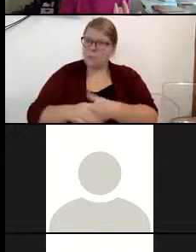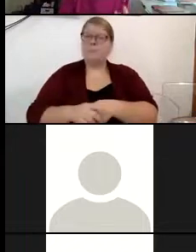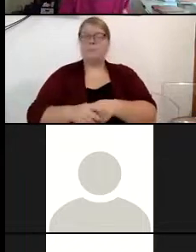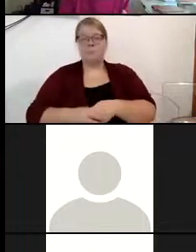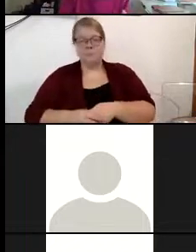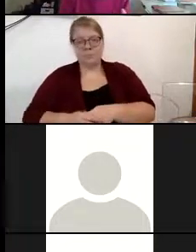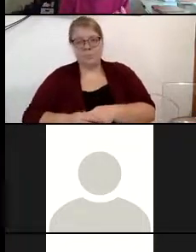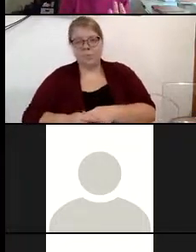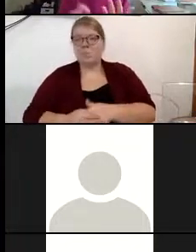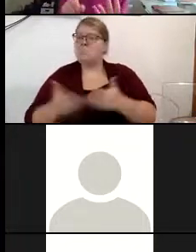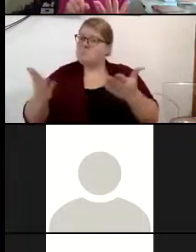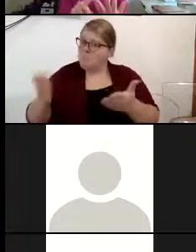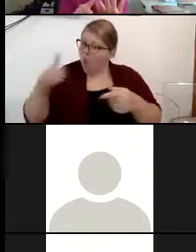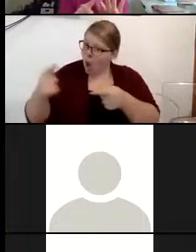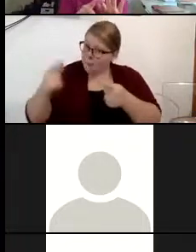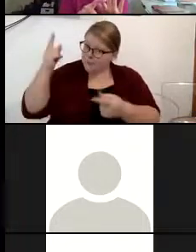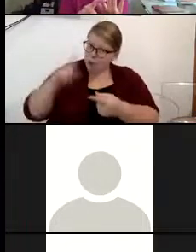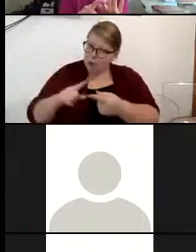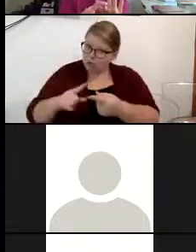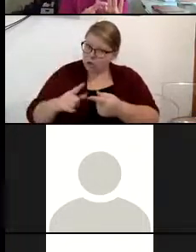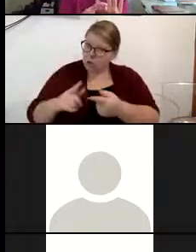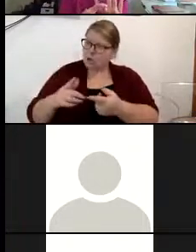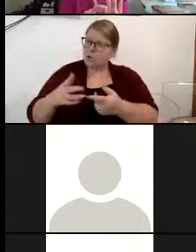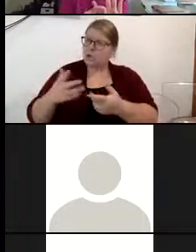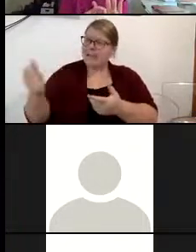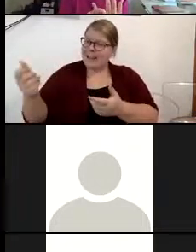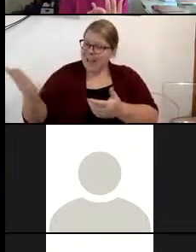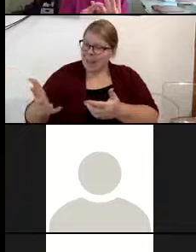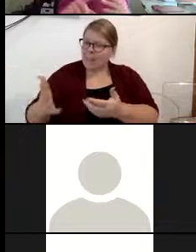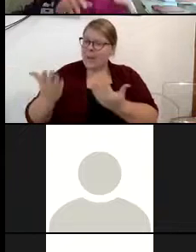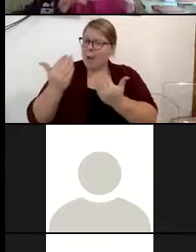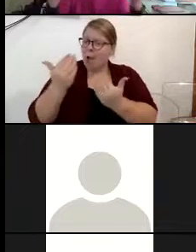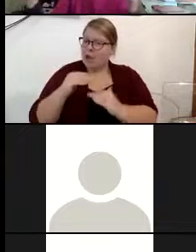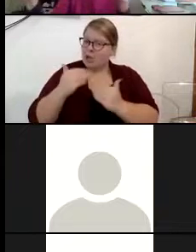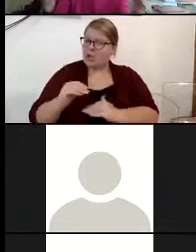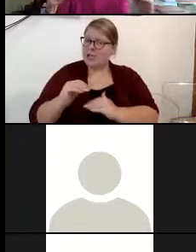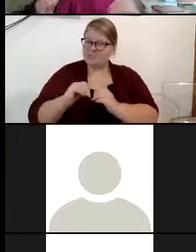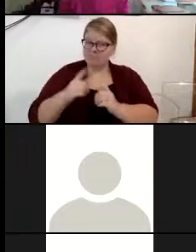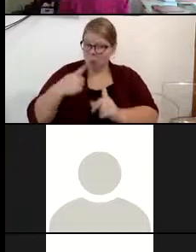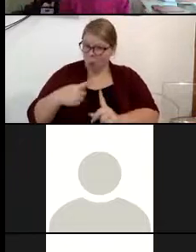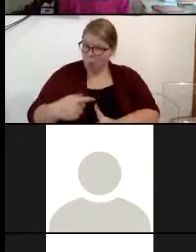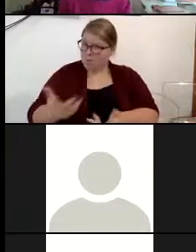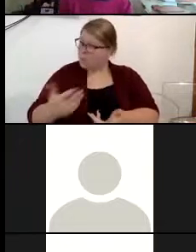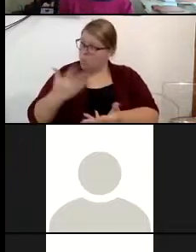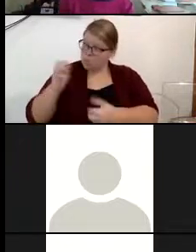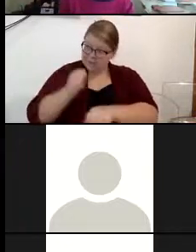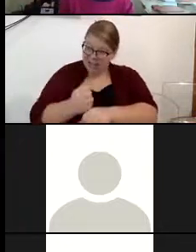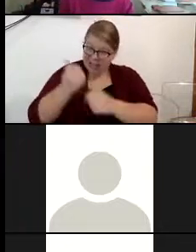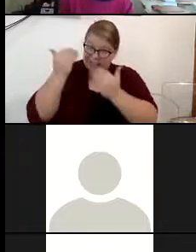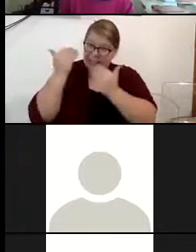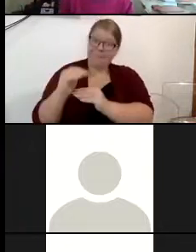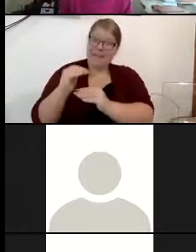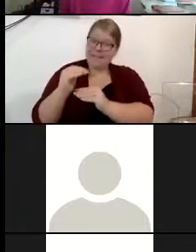your harm reduction and gambling in moderation? any limits you want to set around